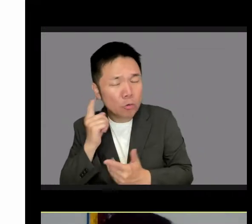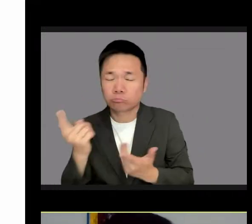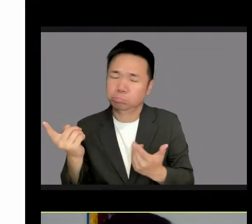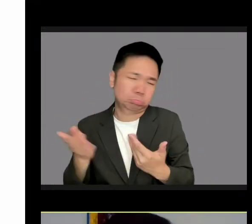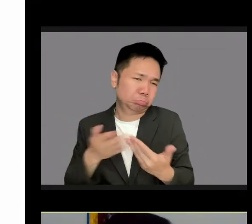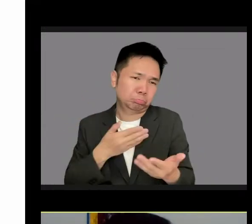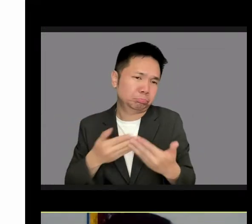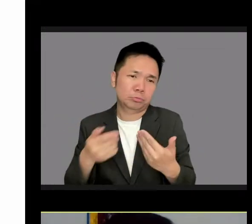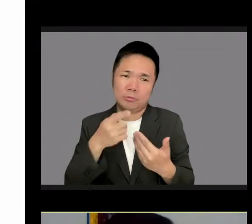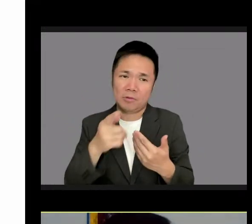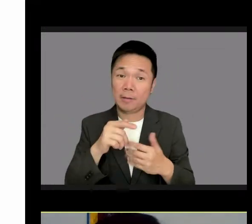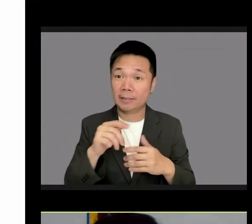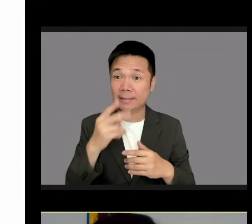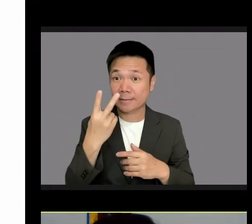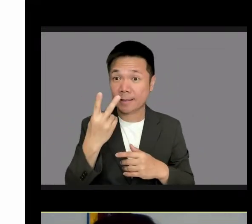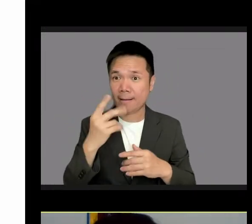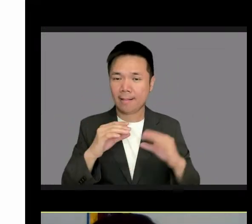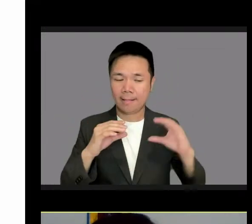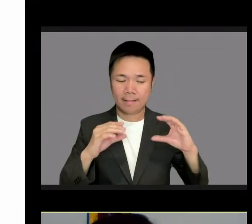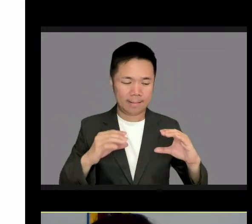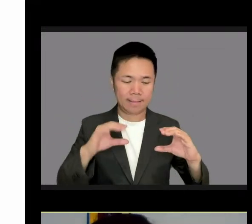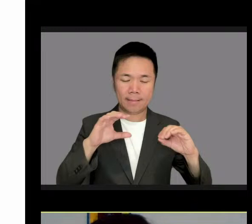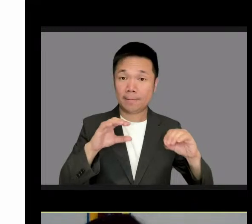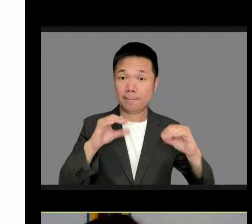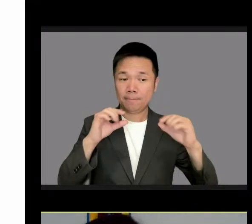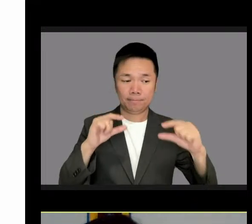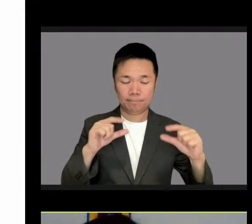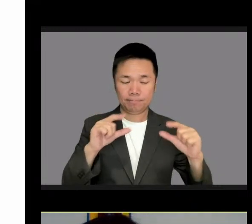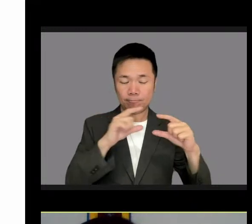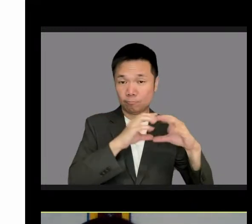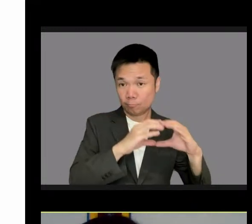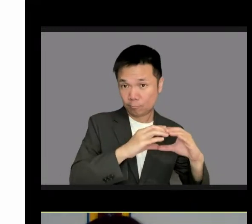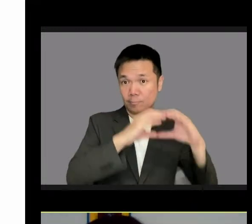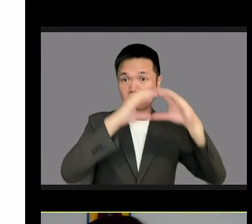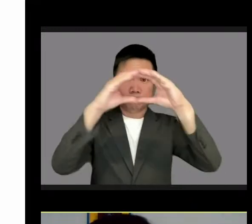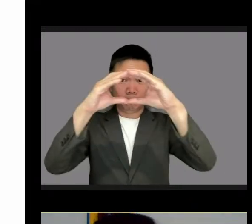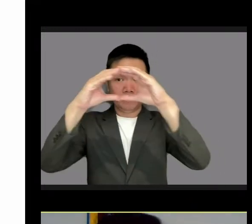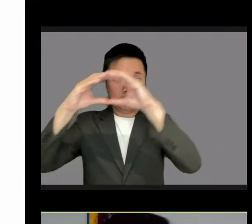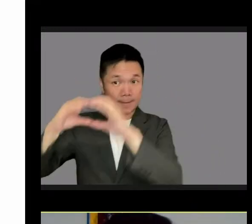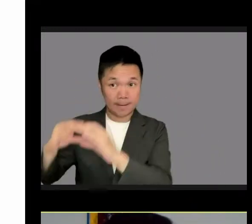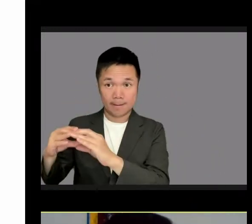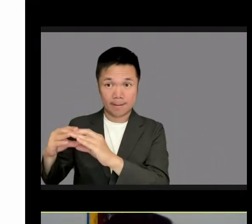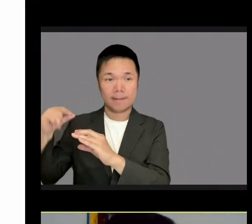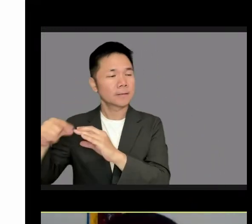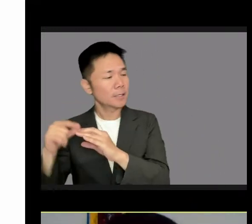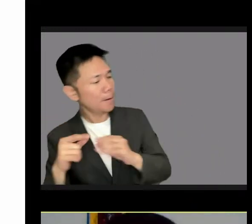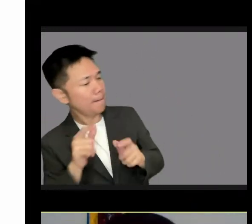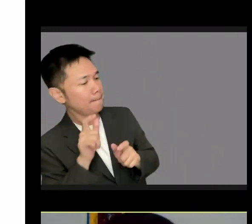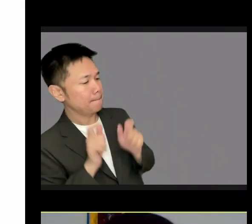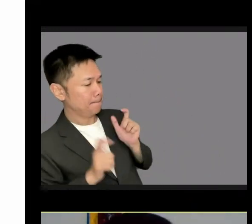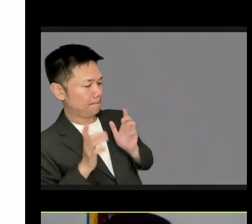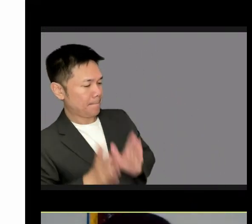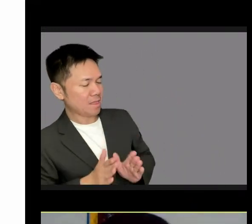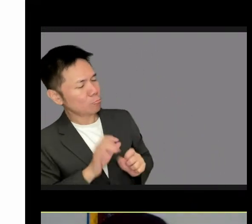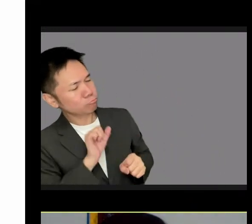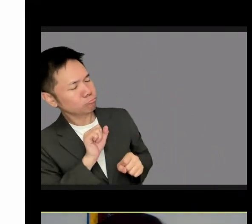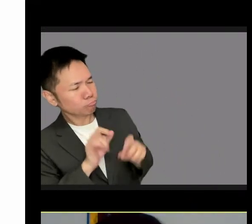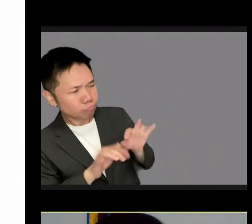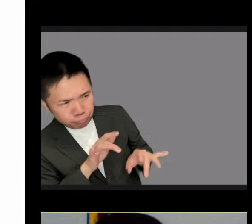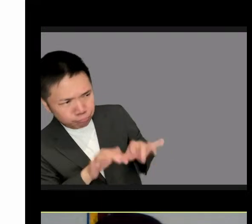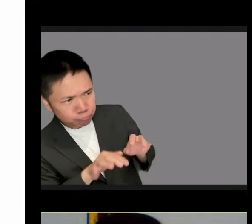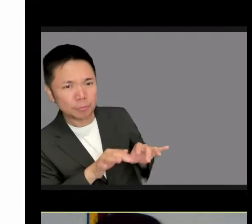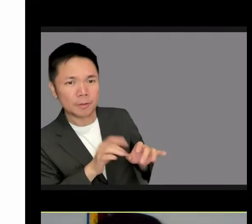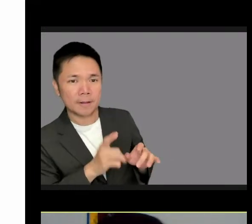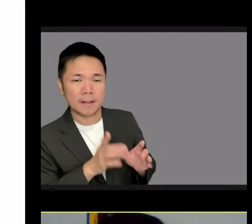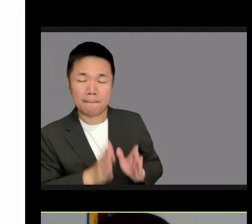things. And then the last, which is at the user end, is basically the user agent, which is basically